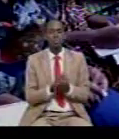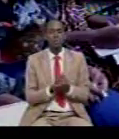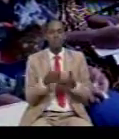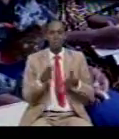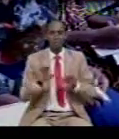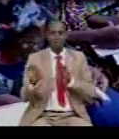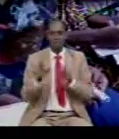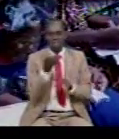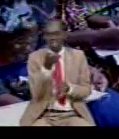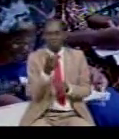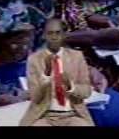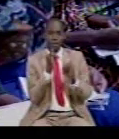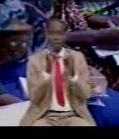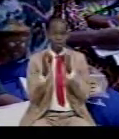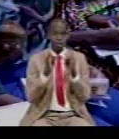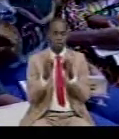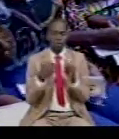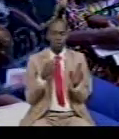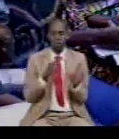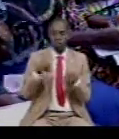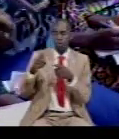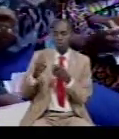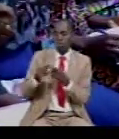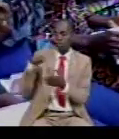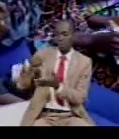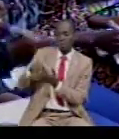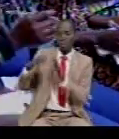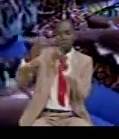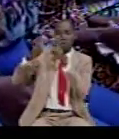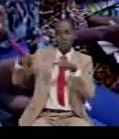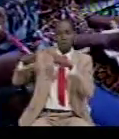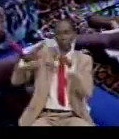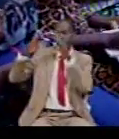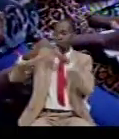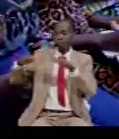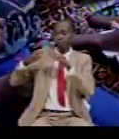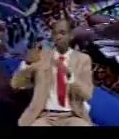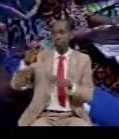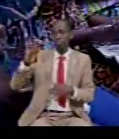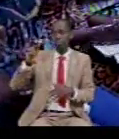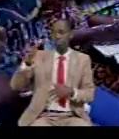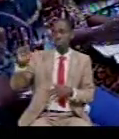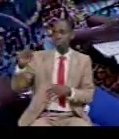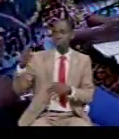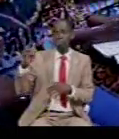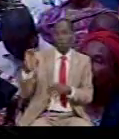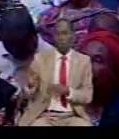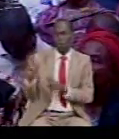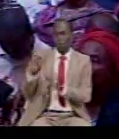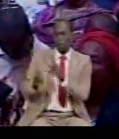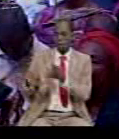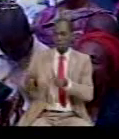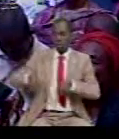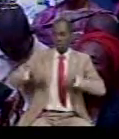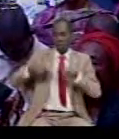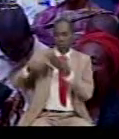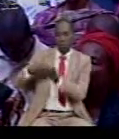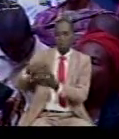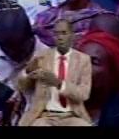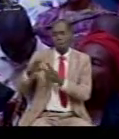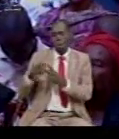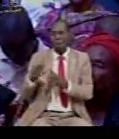interview. Welcome to this village. In this village, all the people that are living here or that have lived